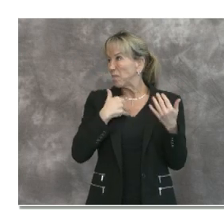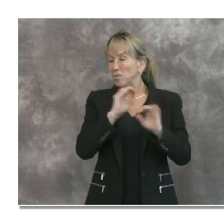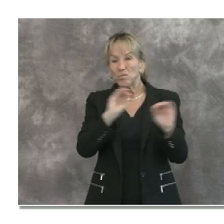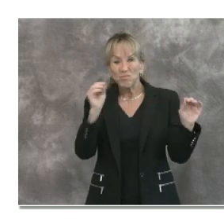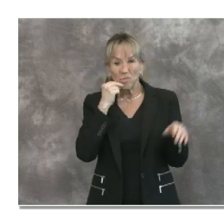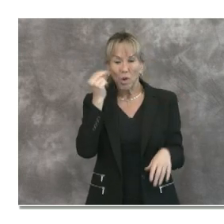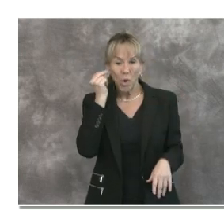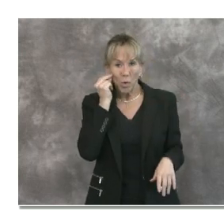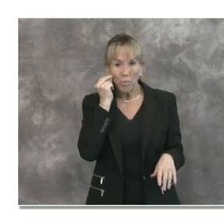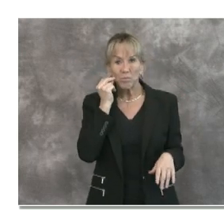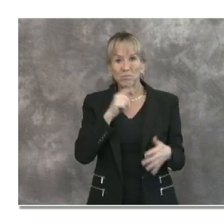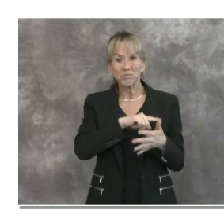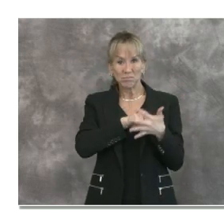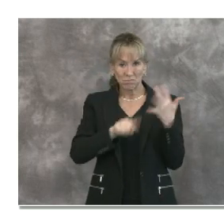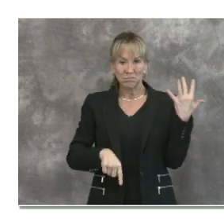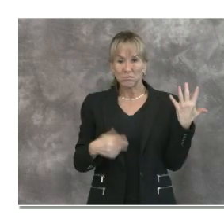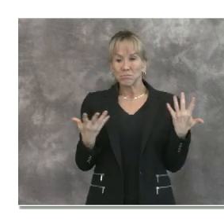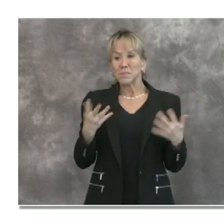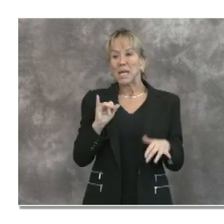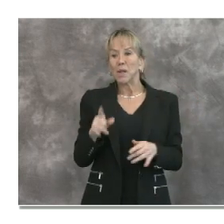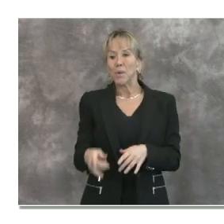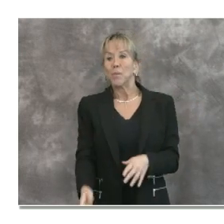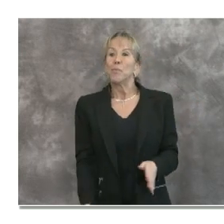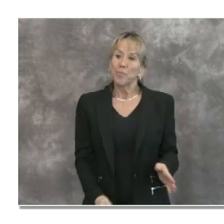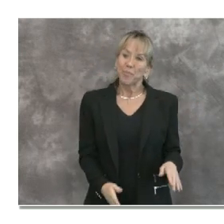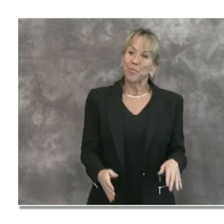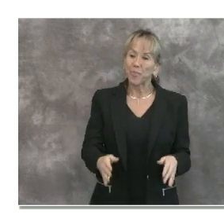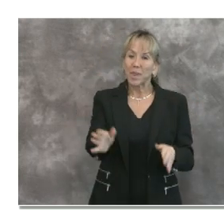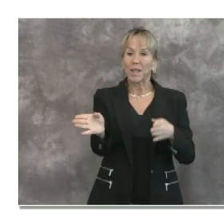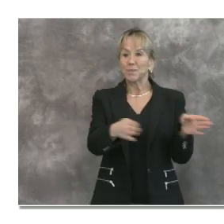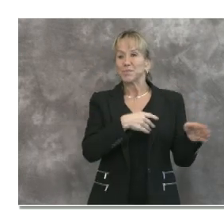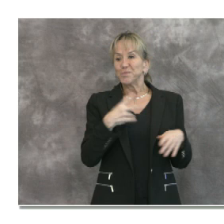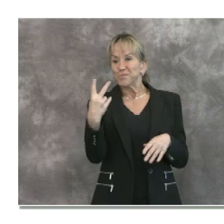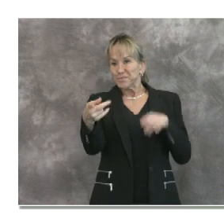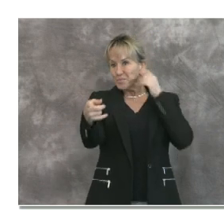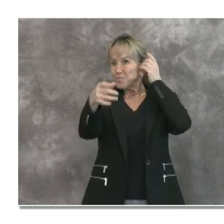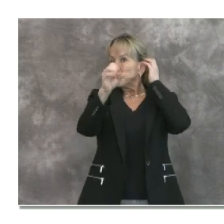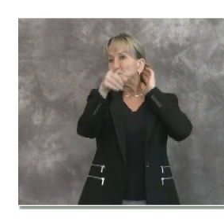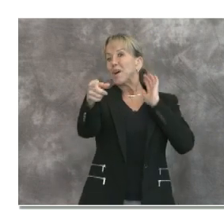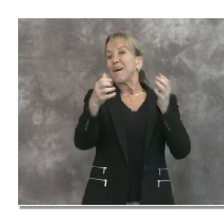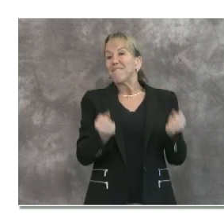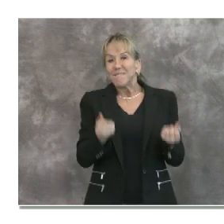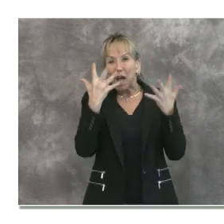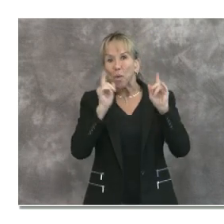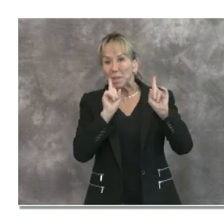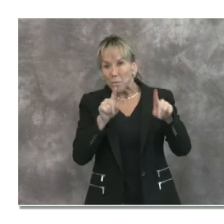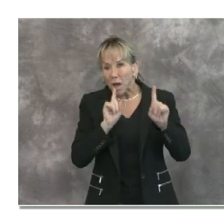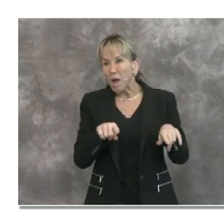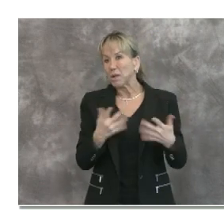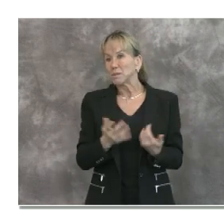homelessness, and then healthcare workers, or rather first responders,